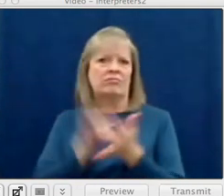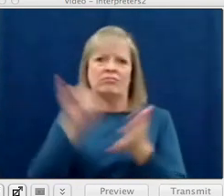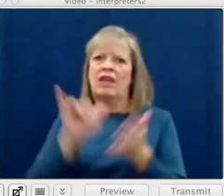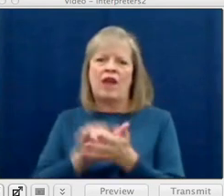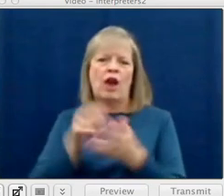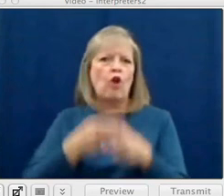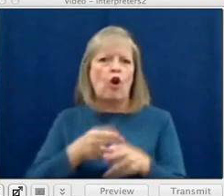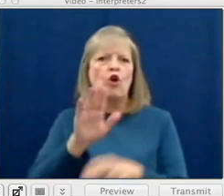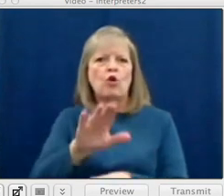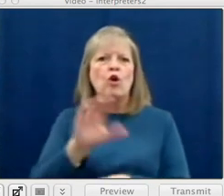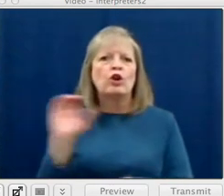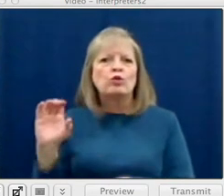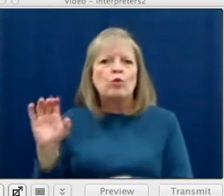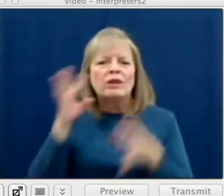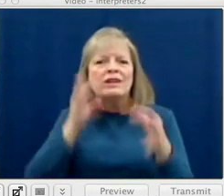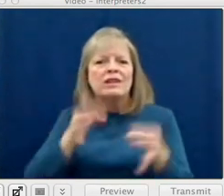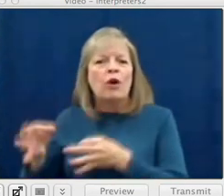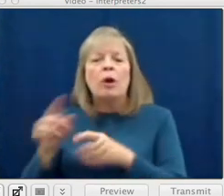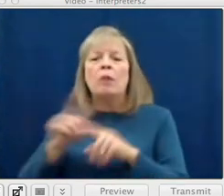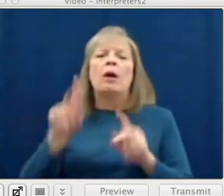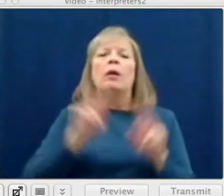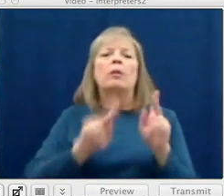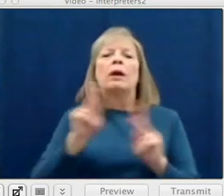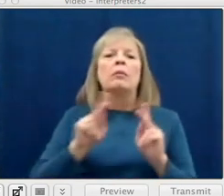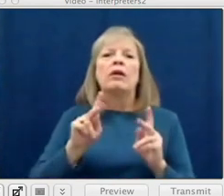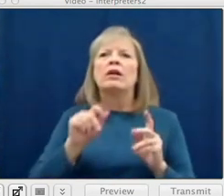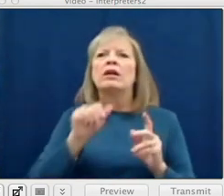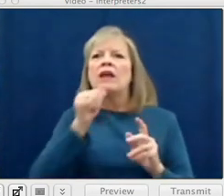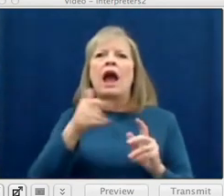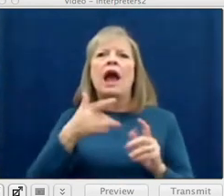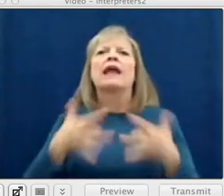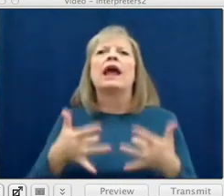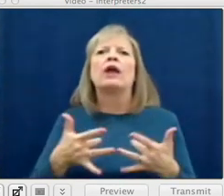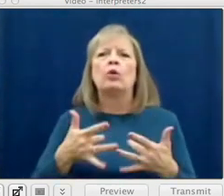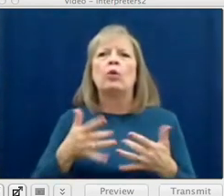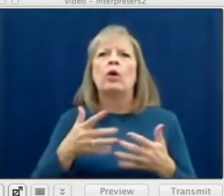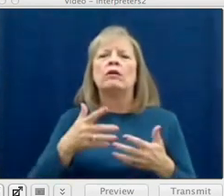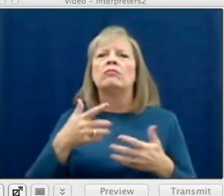not likely to voluntarily say, and so I did nothing, as they're presenting the case. They